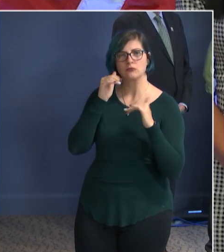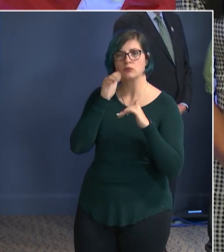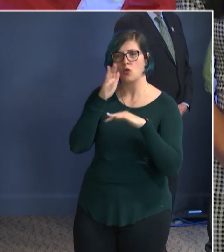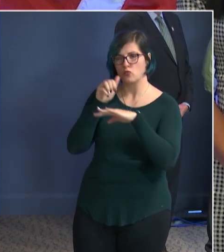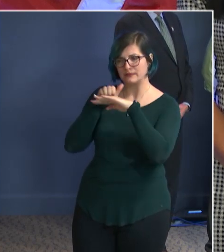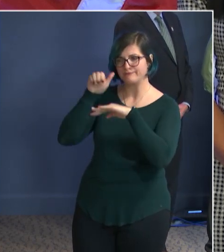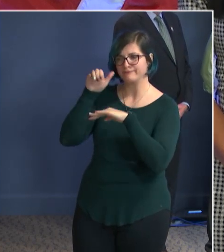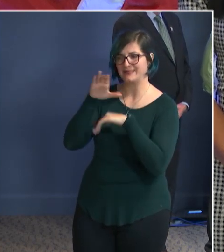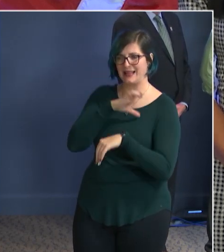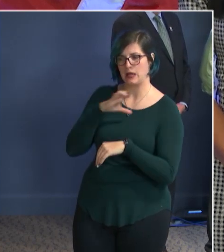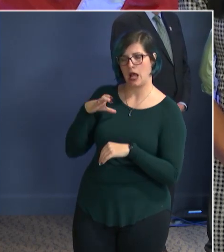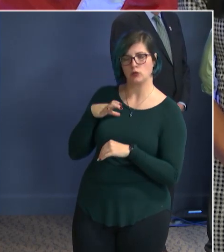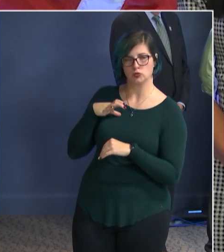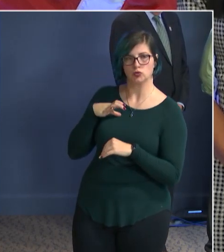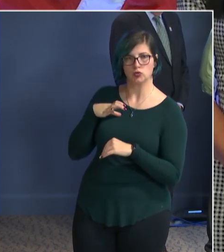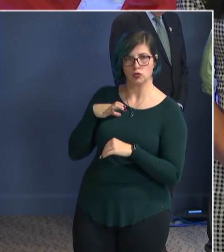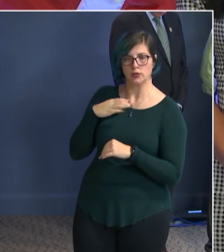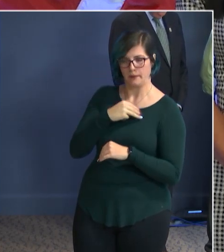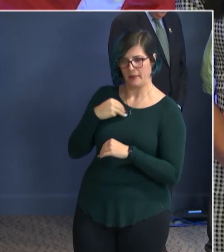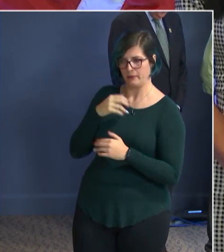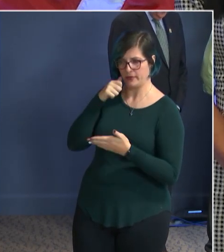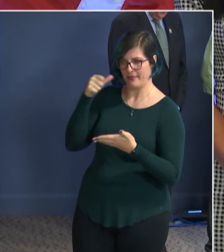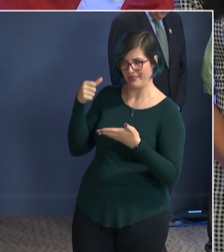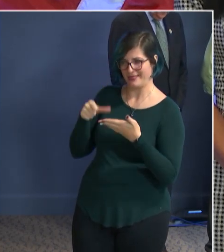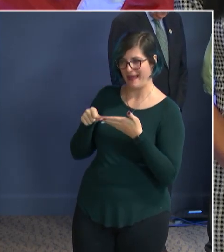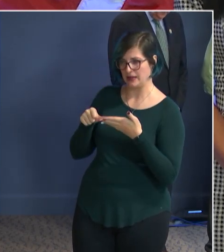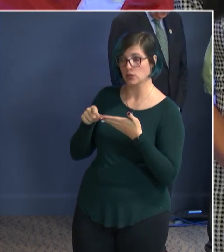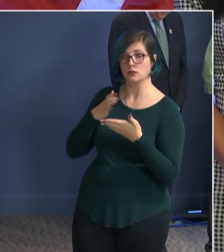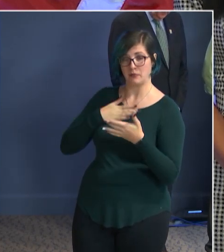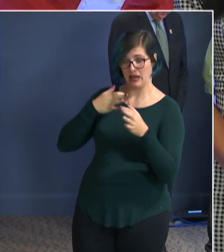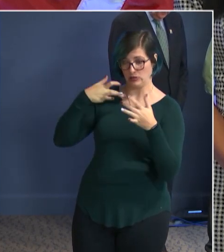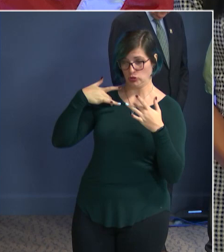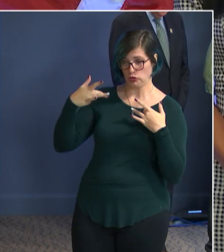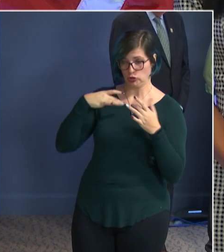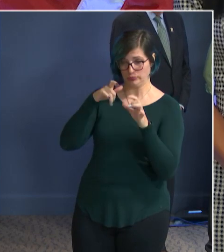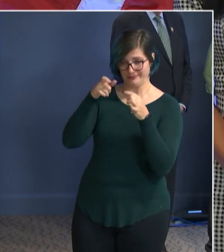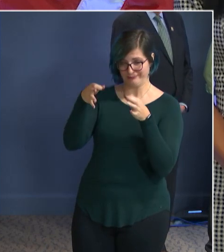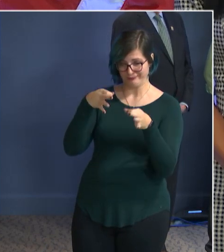members a letter with my concerns